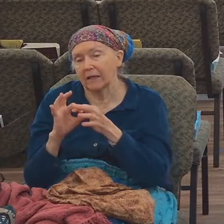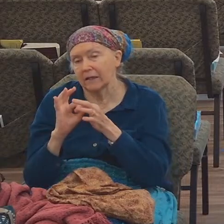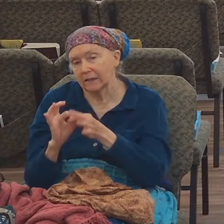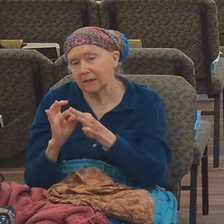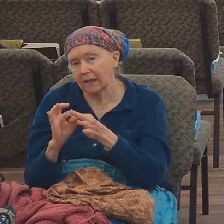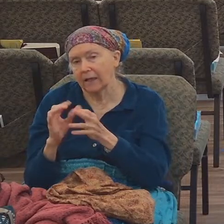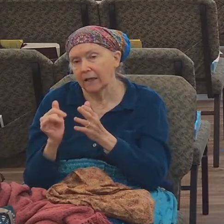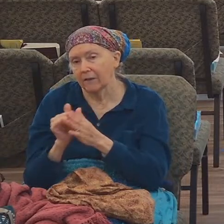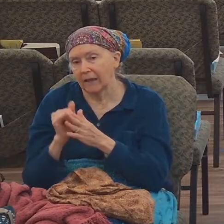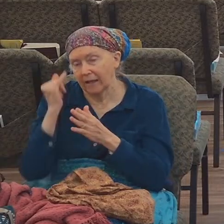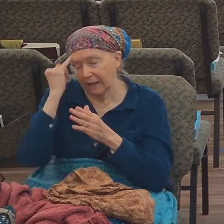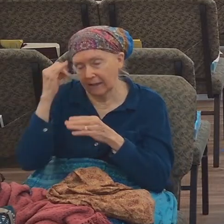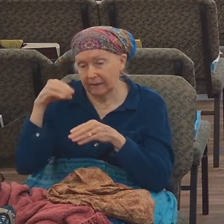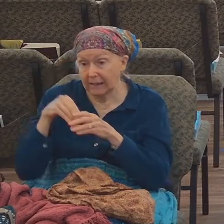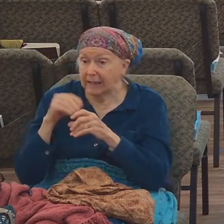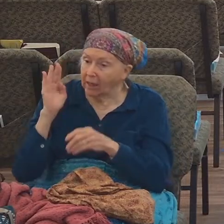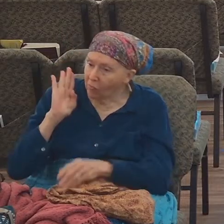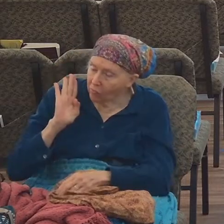in their world?